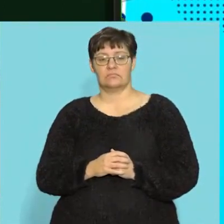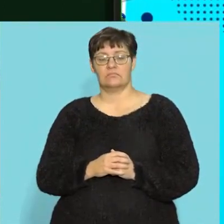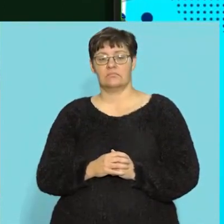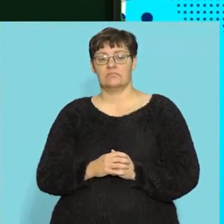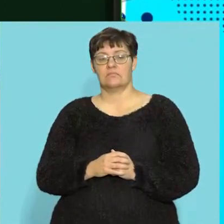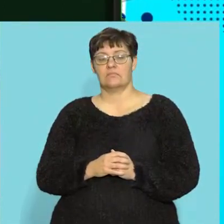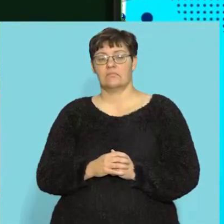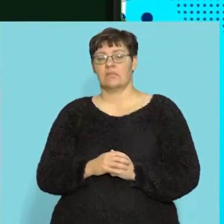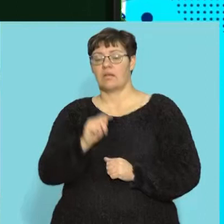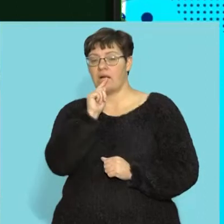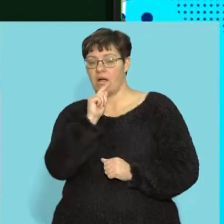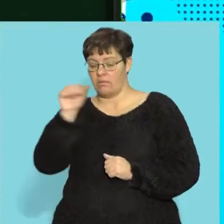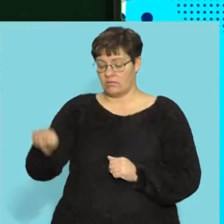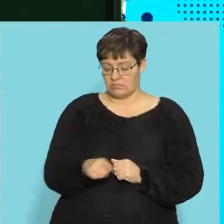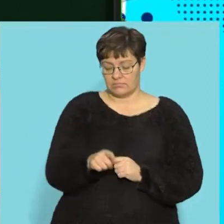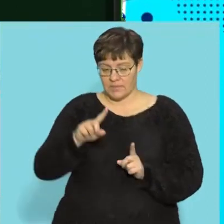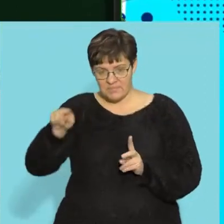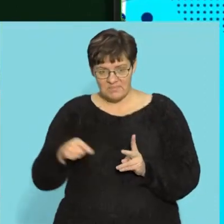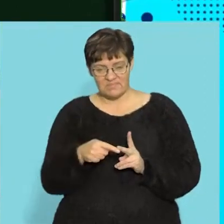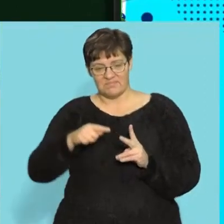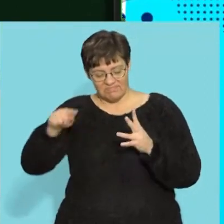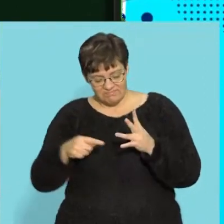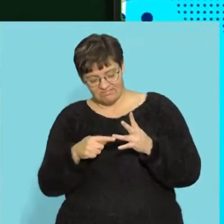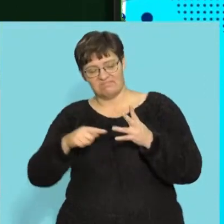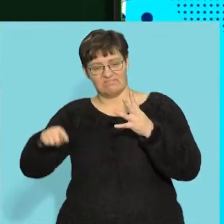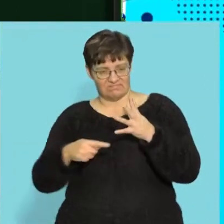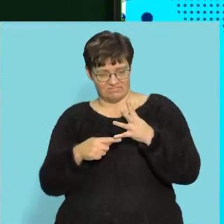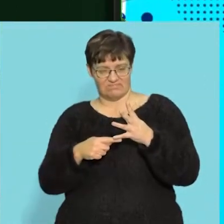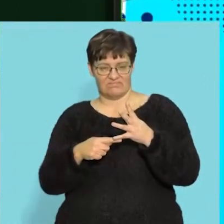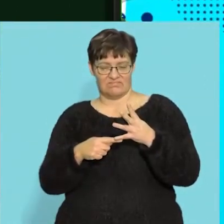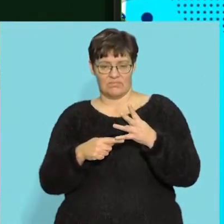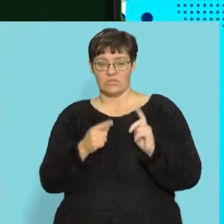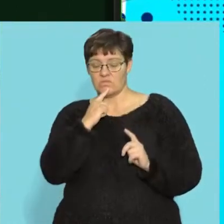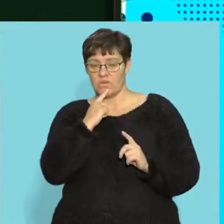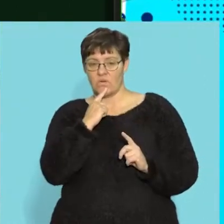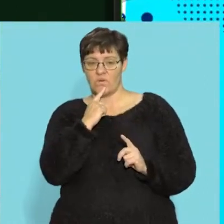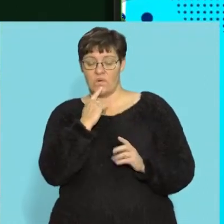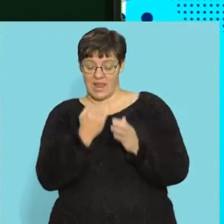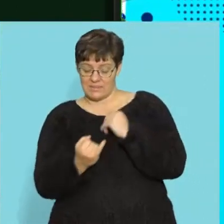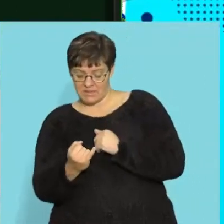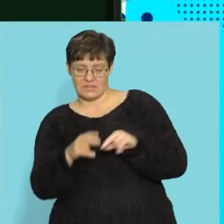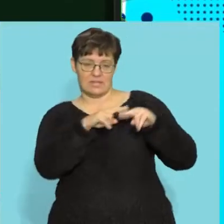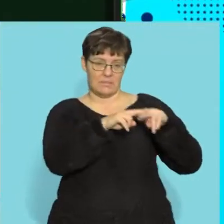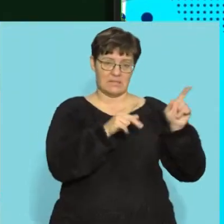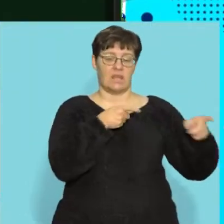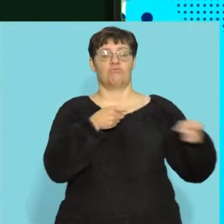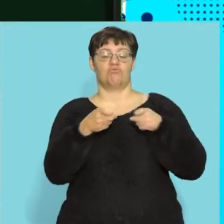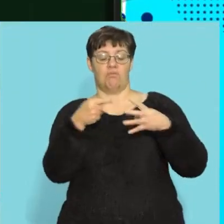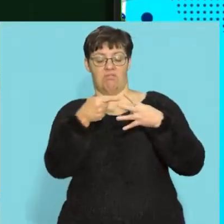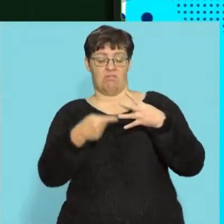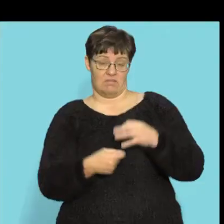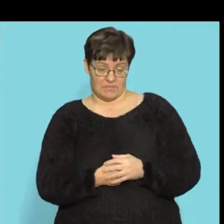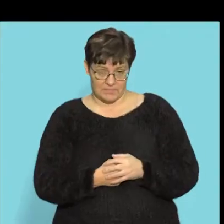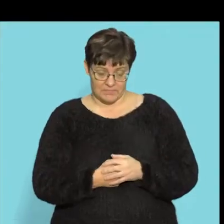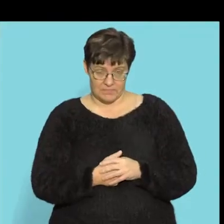need to focus on them in terms of which one is which in terms of, independent, dependent, as well as controlled.